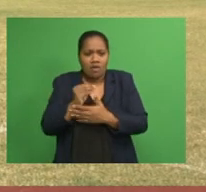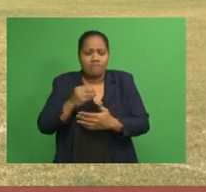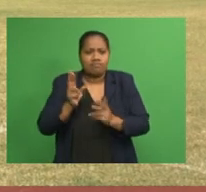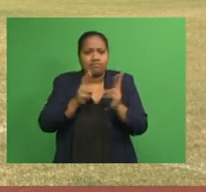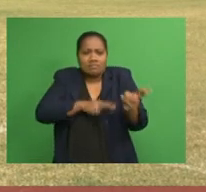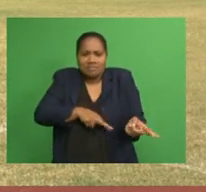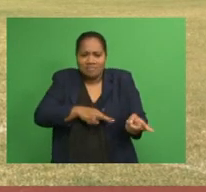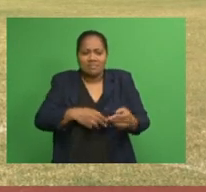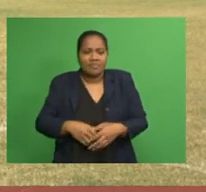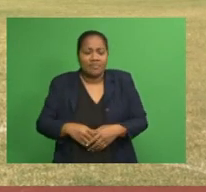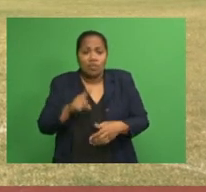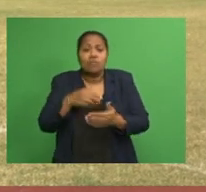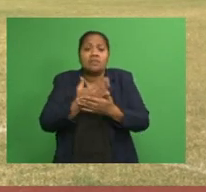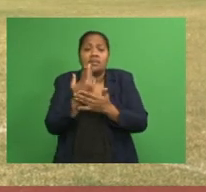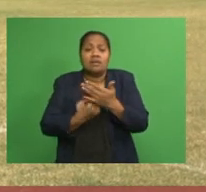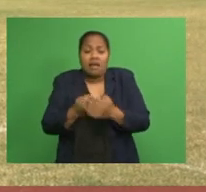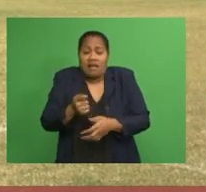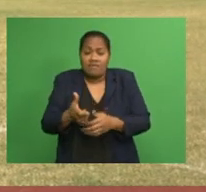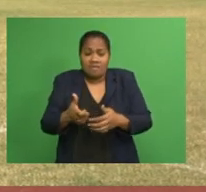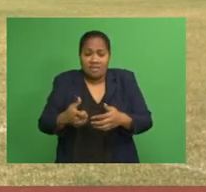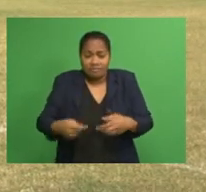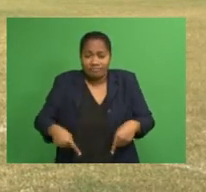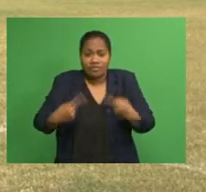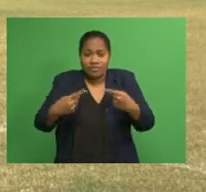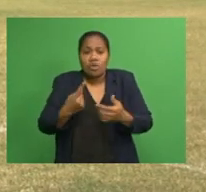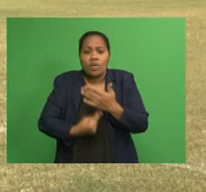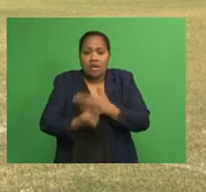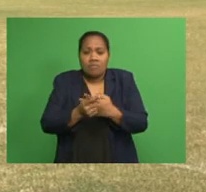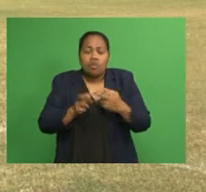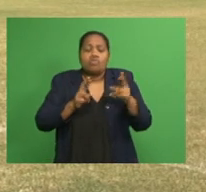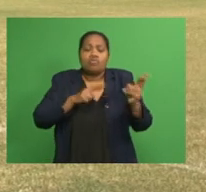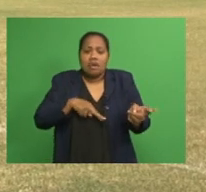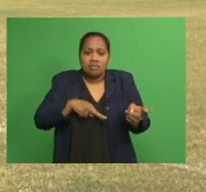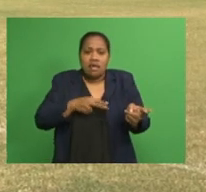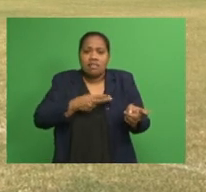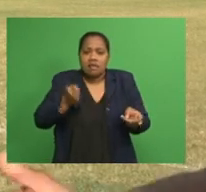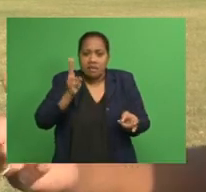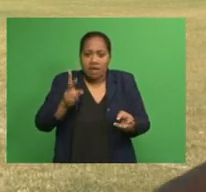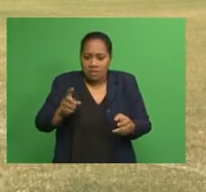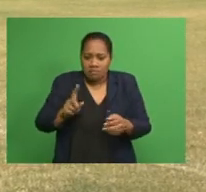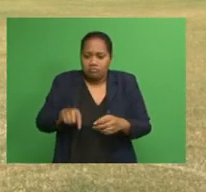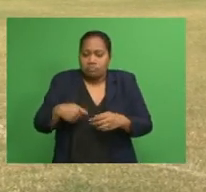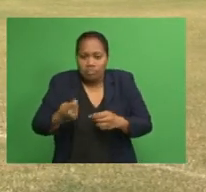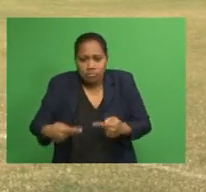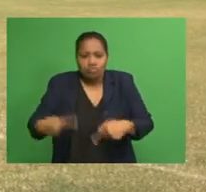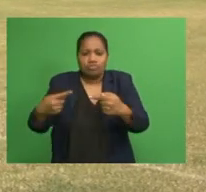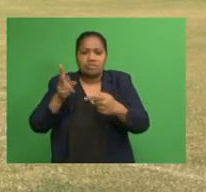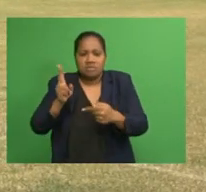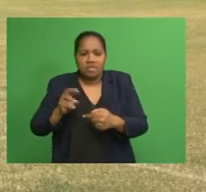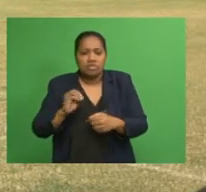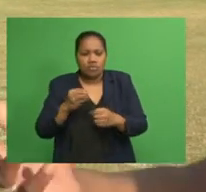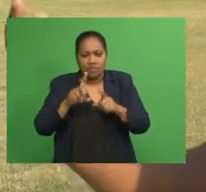rest. One day after the match is just recovery, and then we are up for the next match. So we did our injury